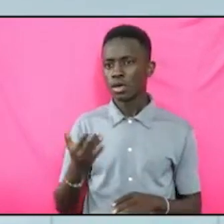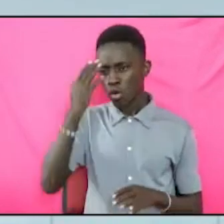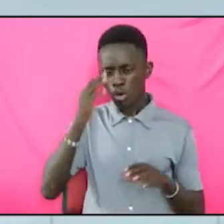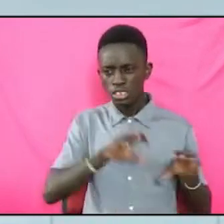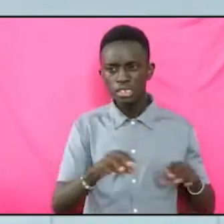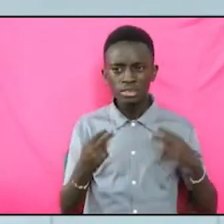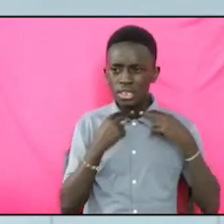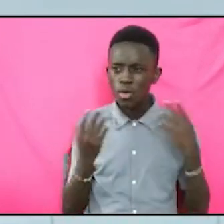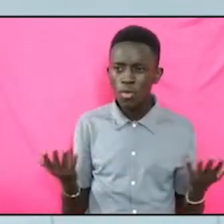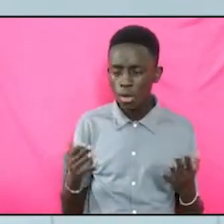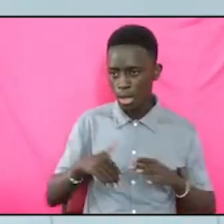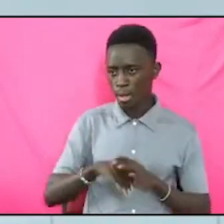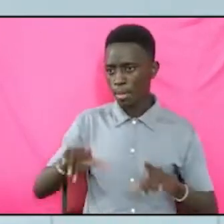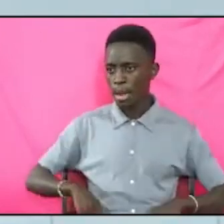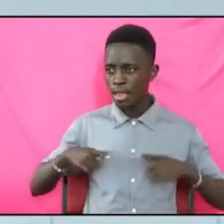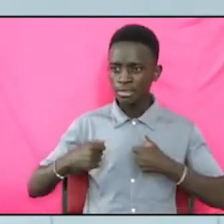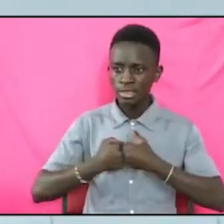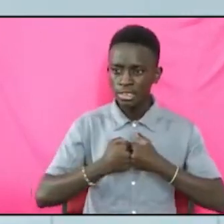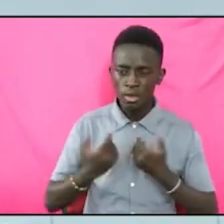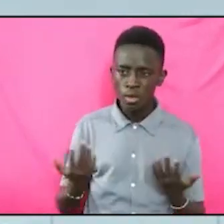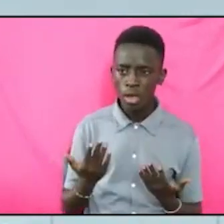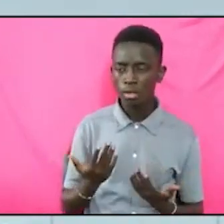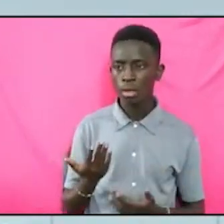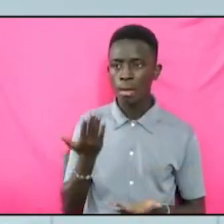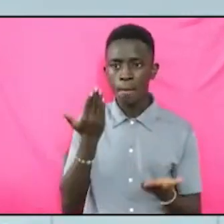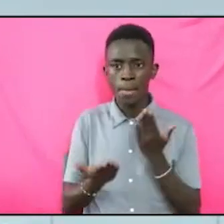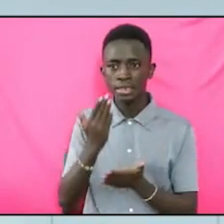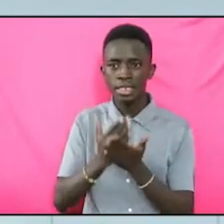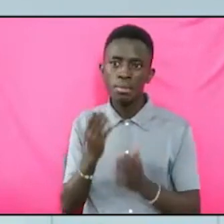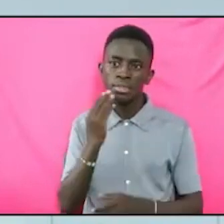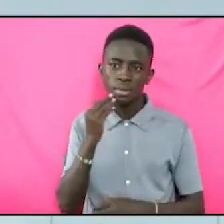it? Is it a tragic accident?